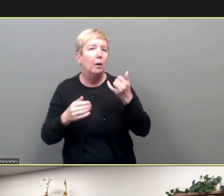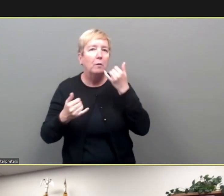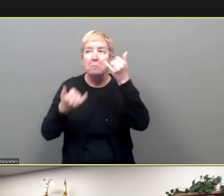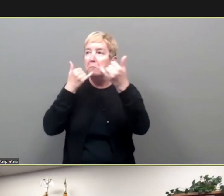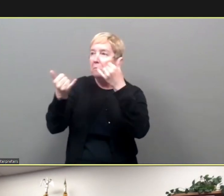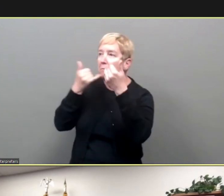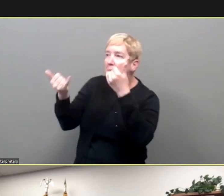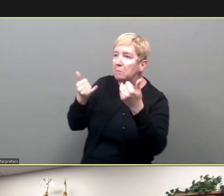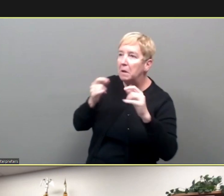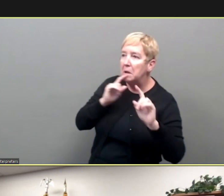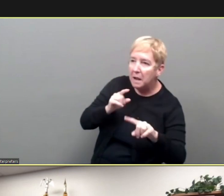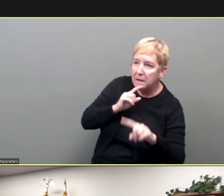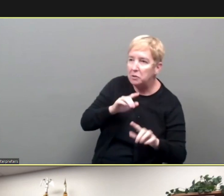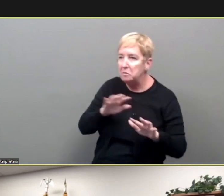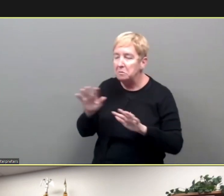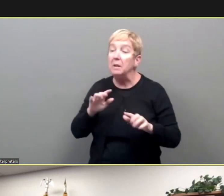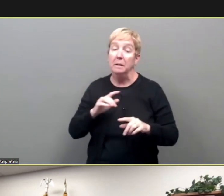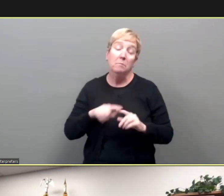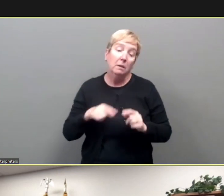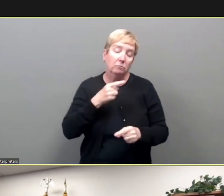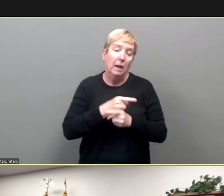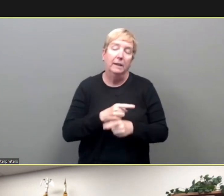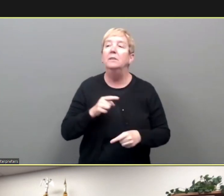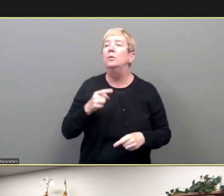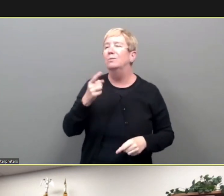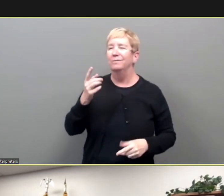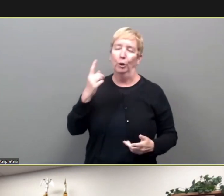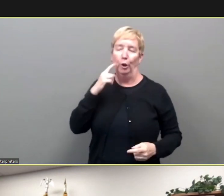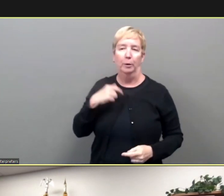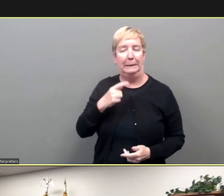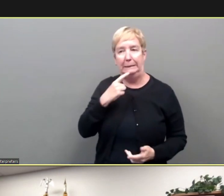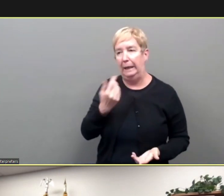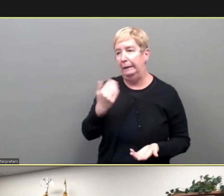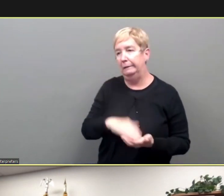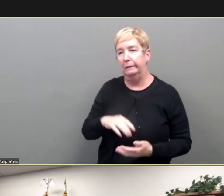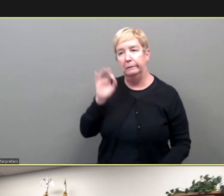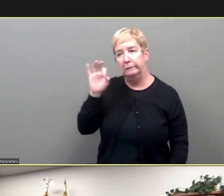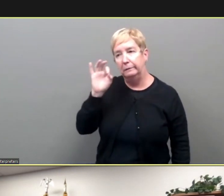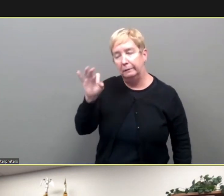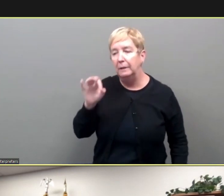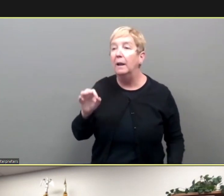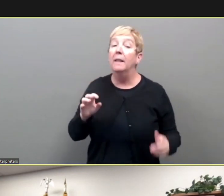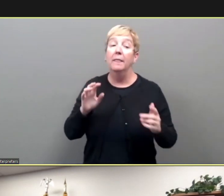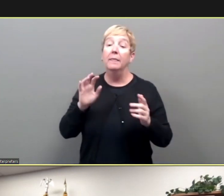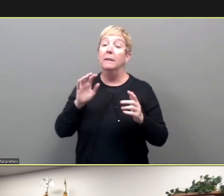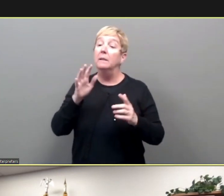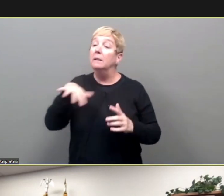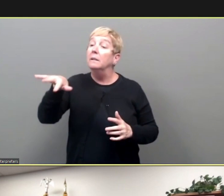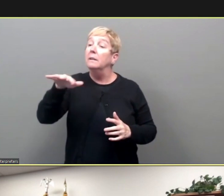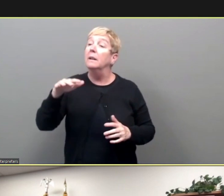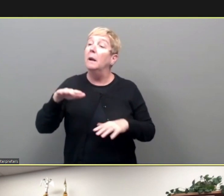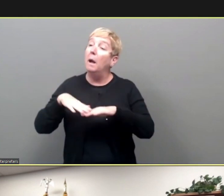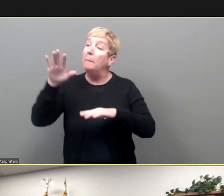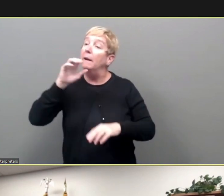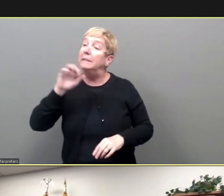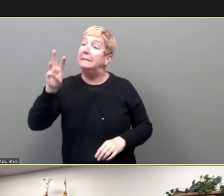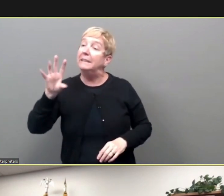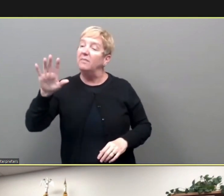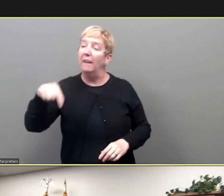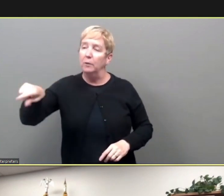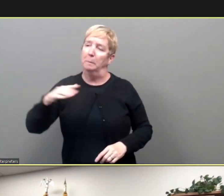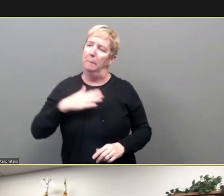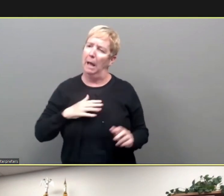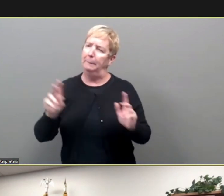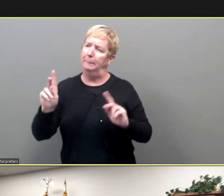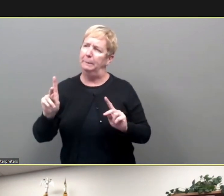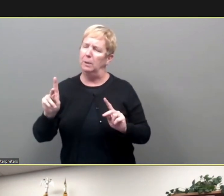New Mexicans. But yep, you've heard me say it before, these folks over 65, they're my people. I guess I'm one of them now, so